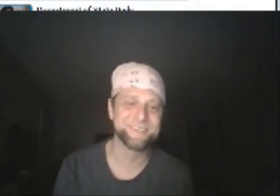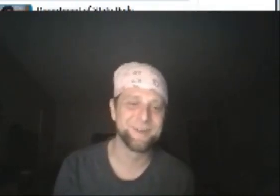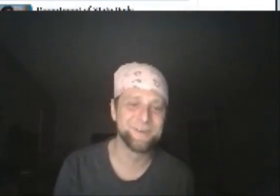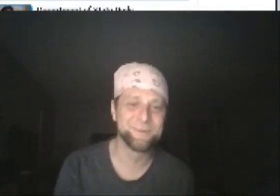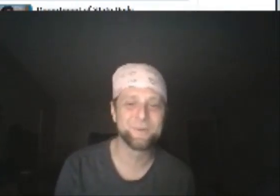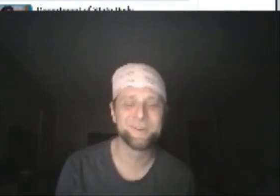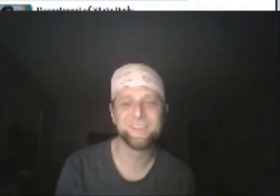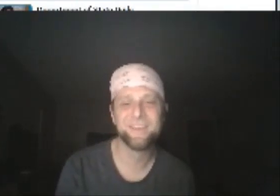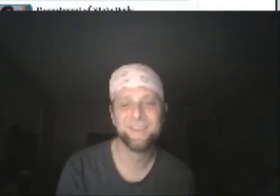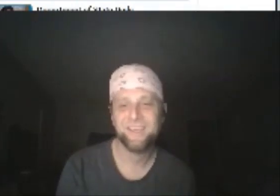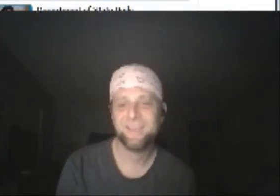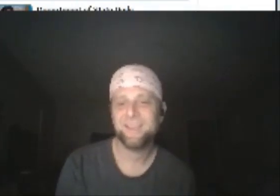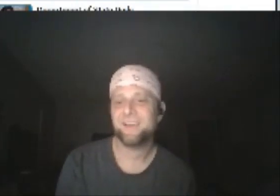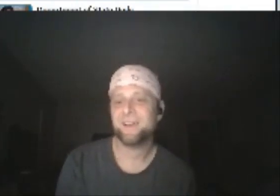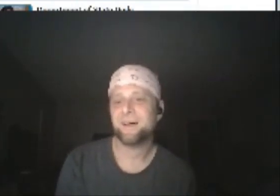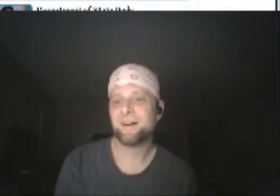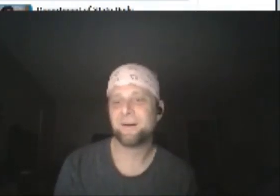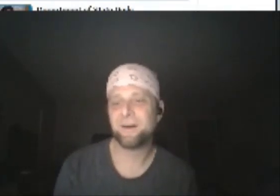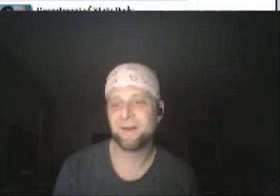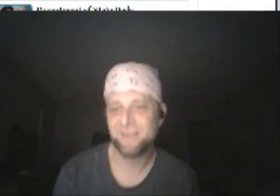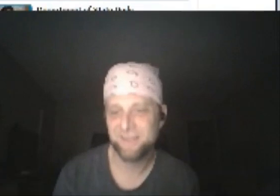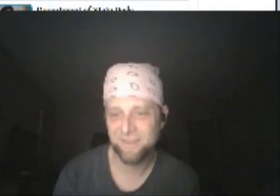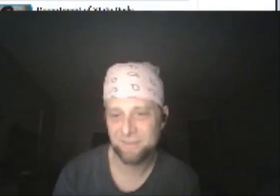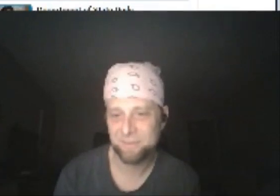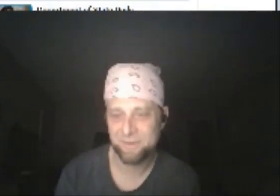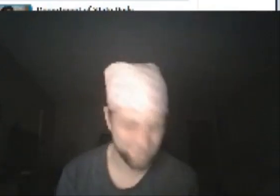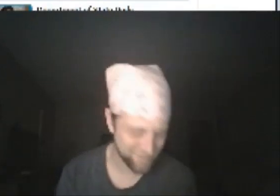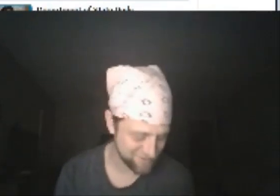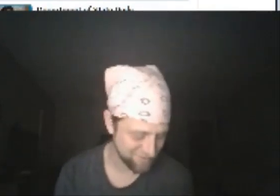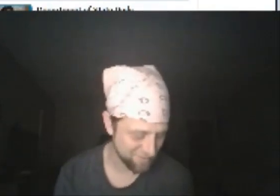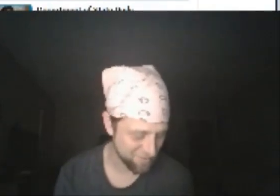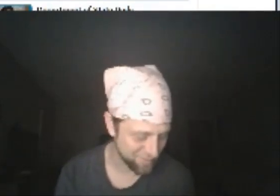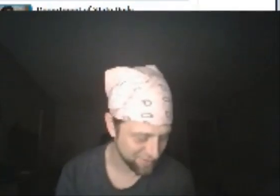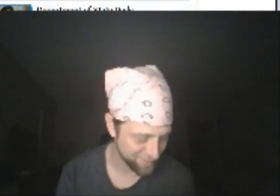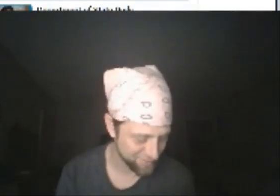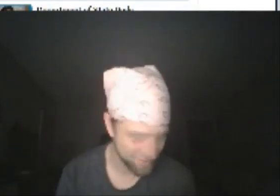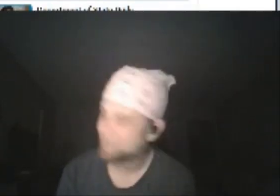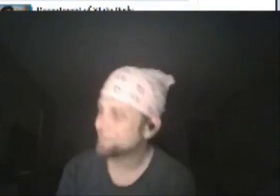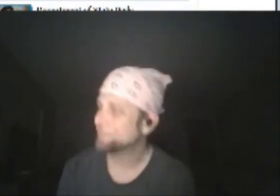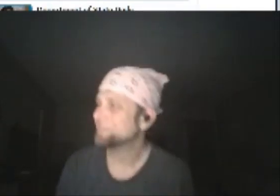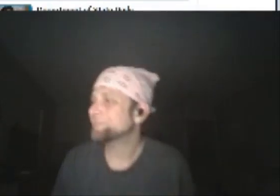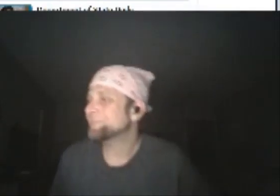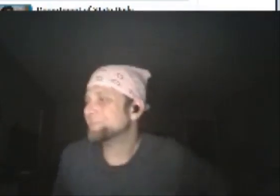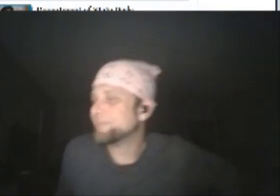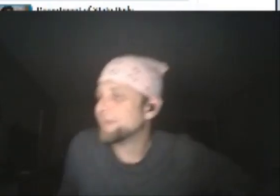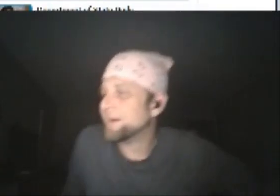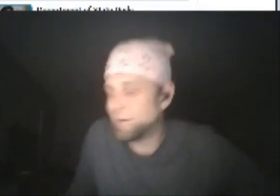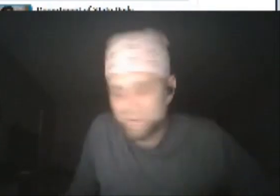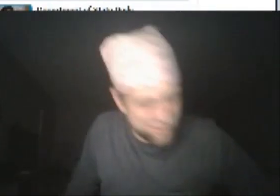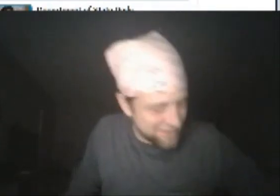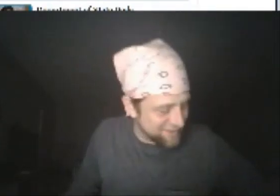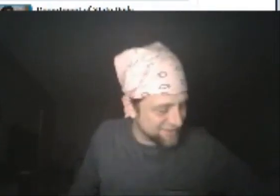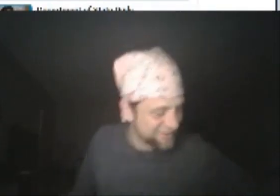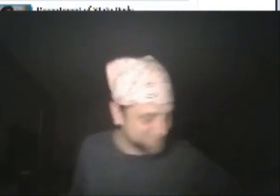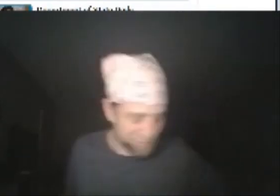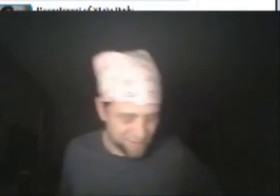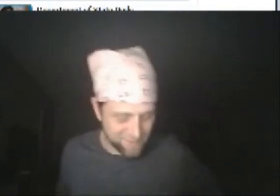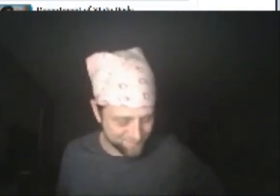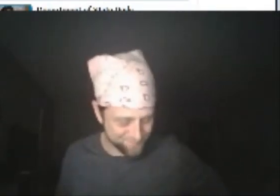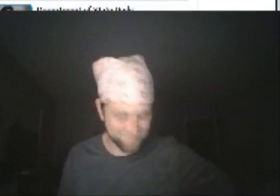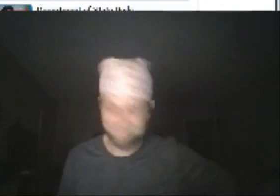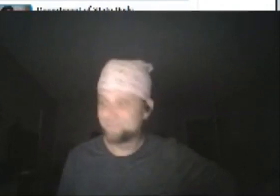see around the world. Oh, that might be the funniest thing I've ever heard in my life. Holy shit, that's